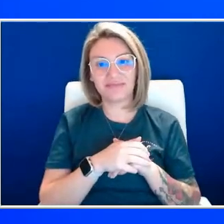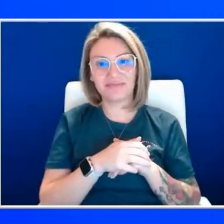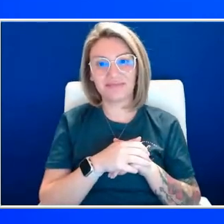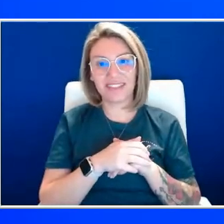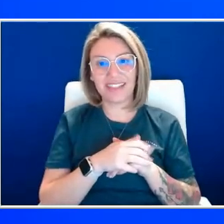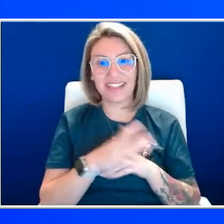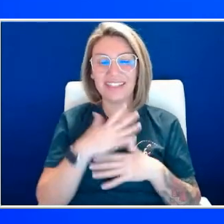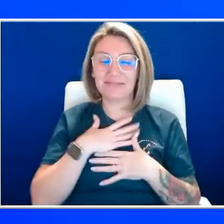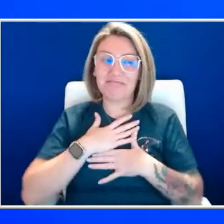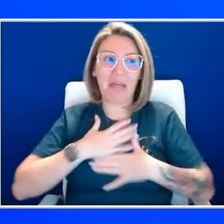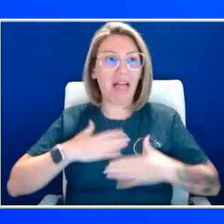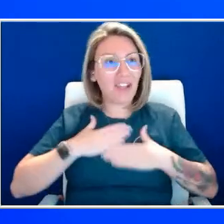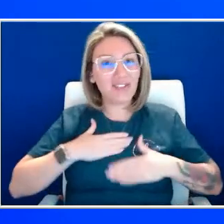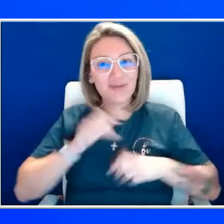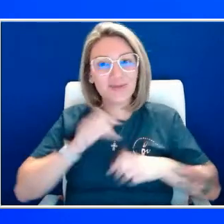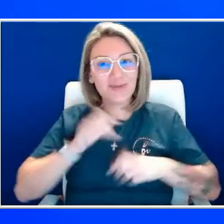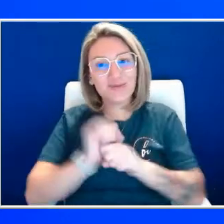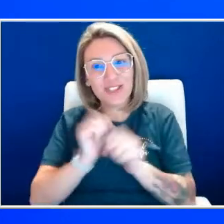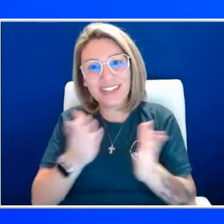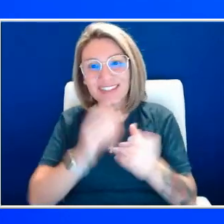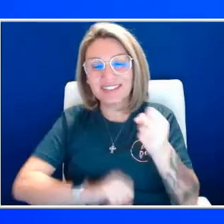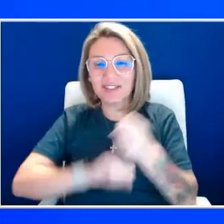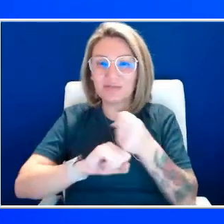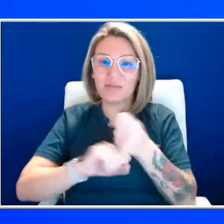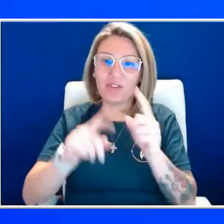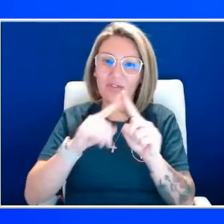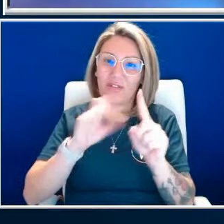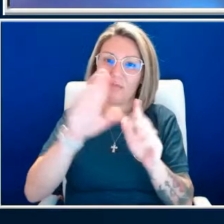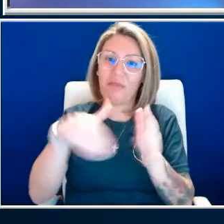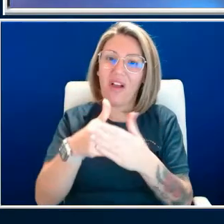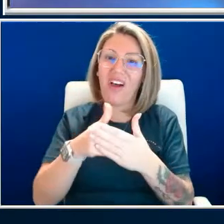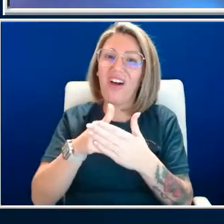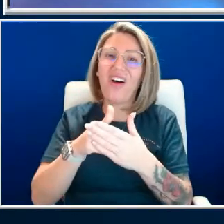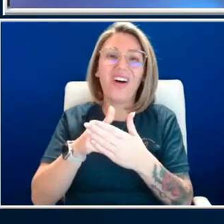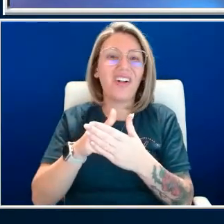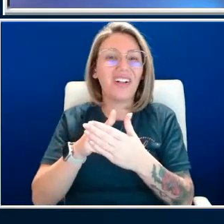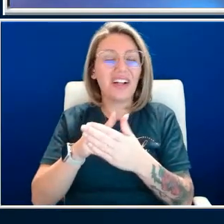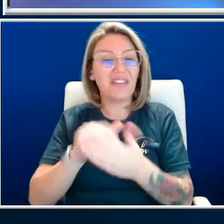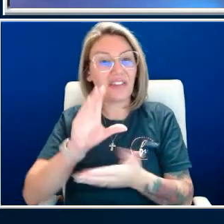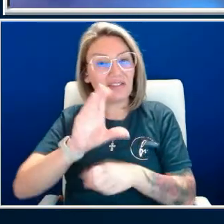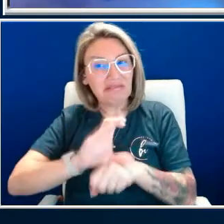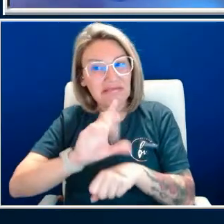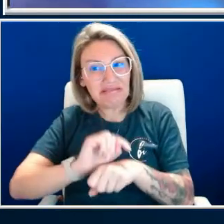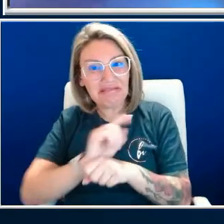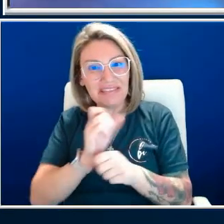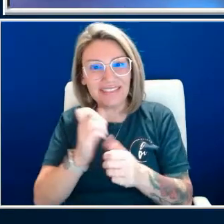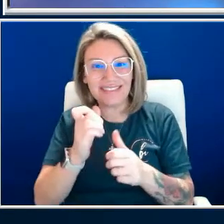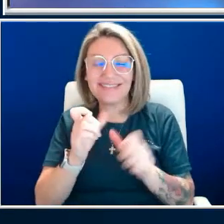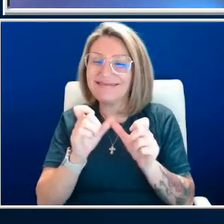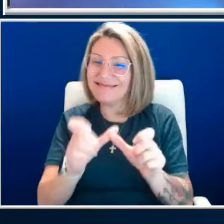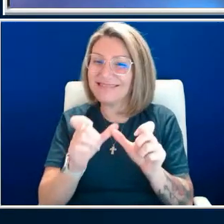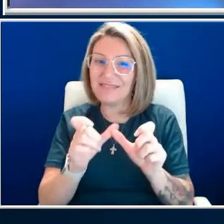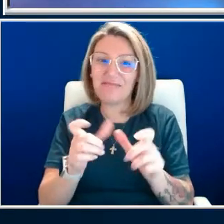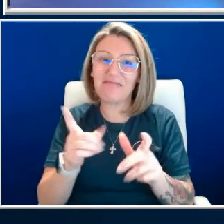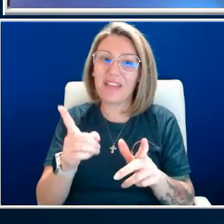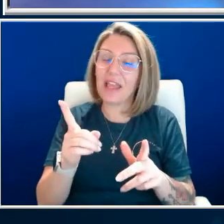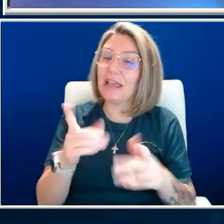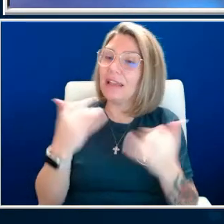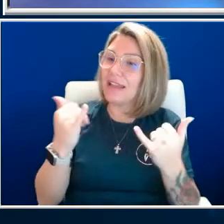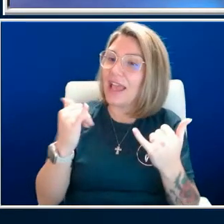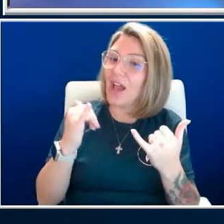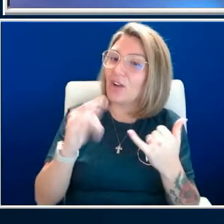and get support from all our consultants and everyone else. Right, keep it going. We love that. Jackie, I'm going to let you jump in with your final